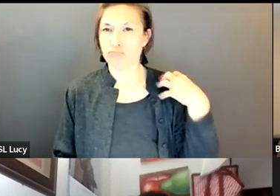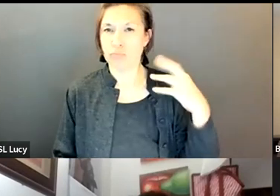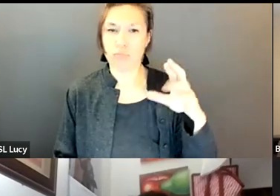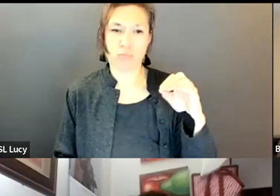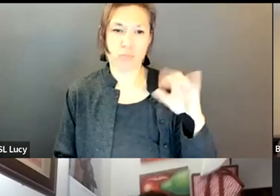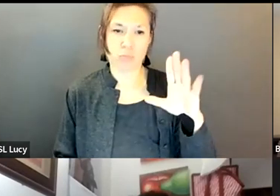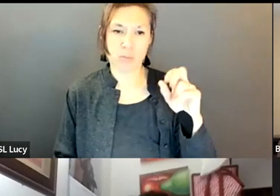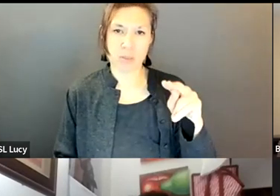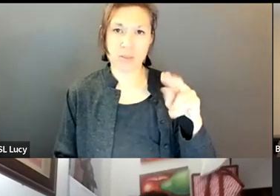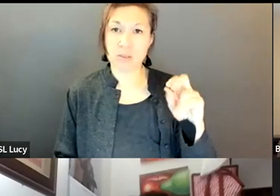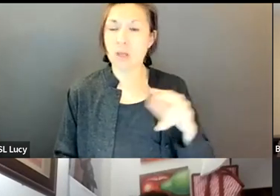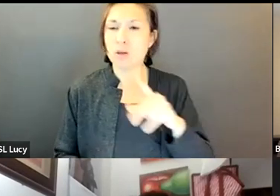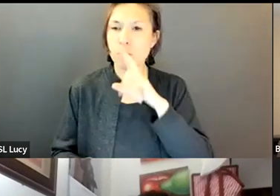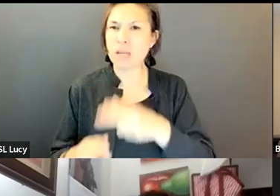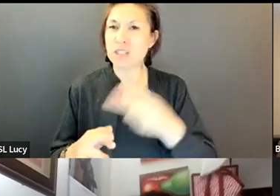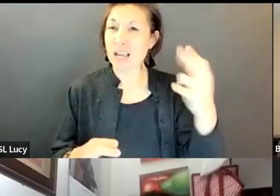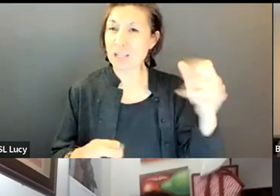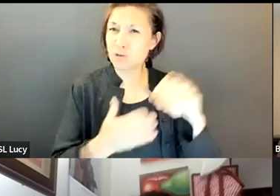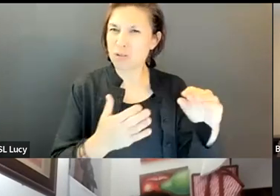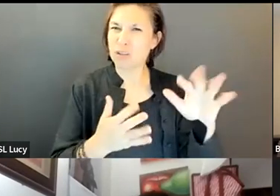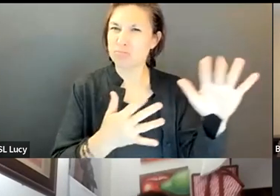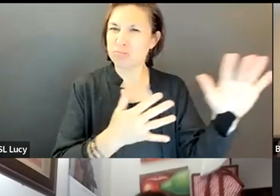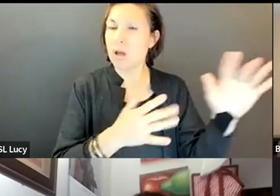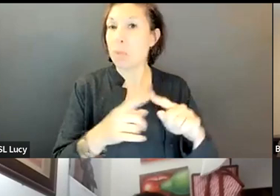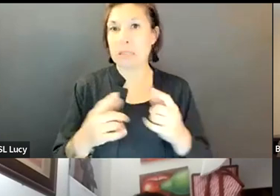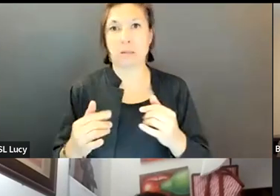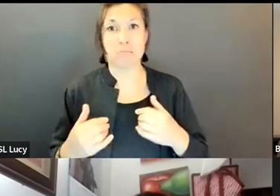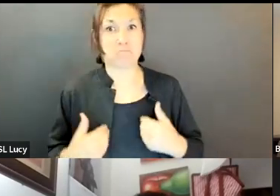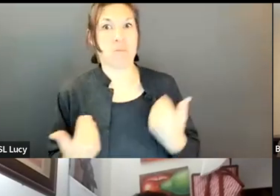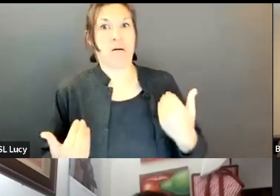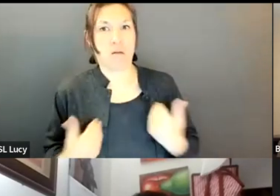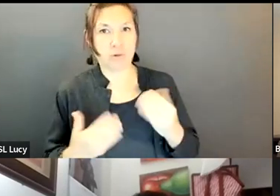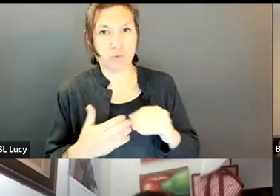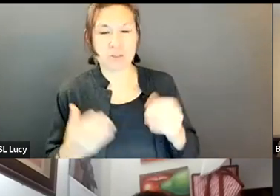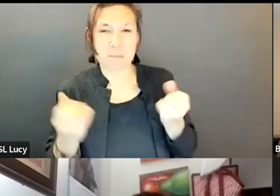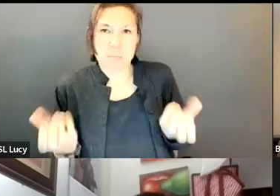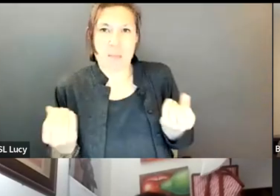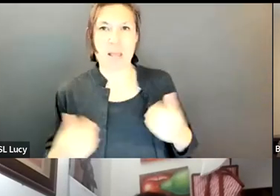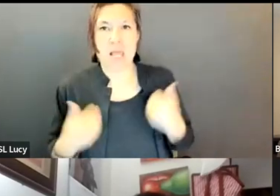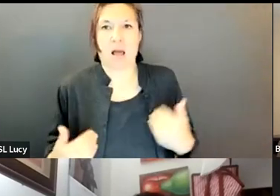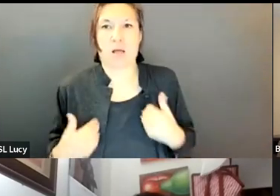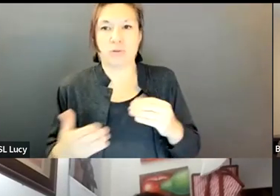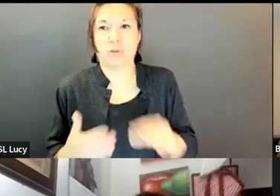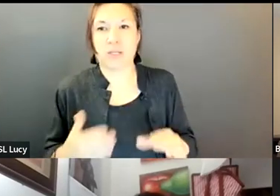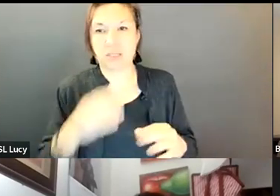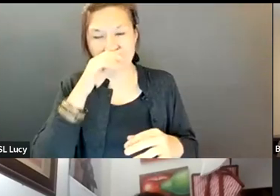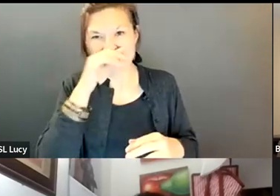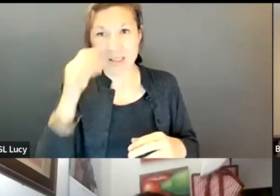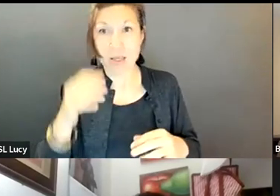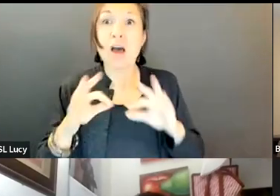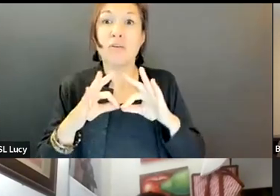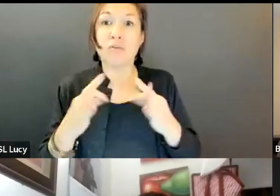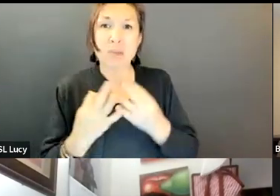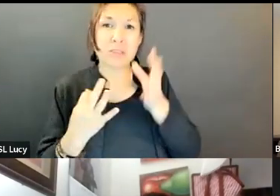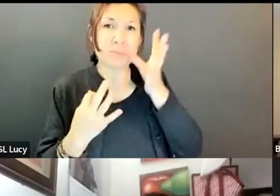we have a number of very young students or families who are you know and who are more responsible for getting kids to school